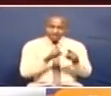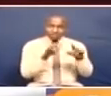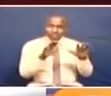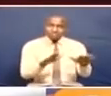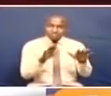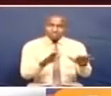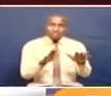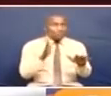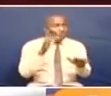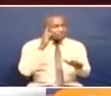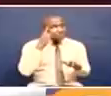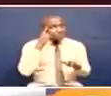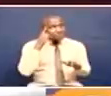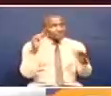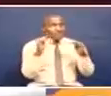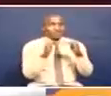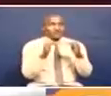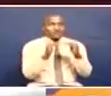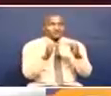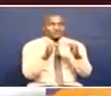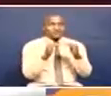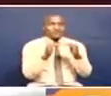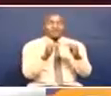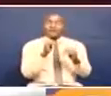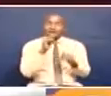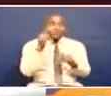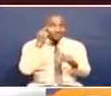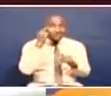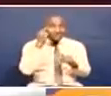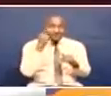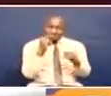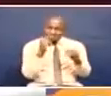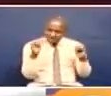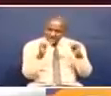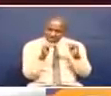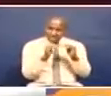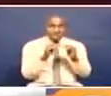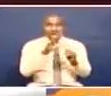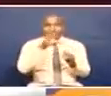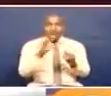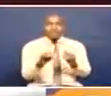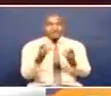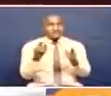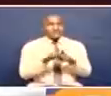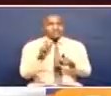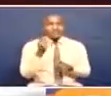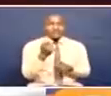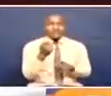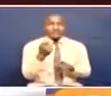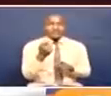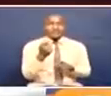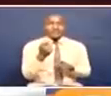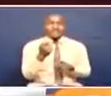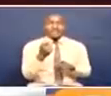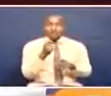need to reimagine our democracy. I don't think that a form of democracy in Africa and in Kenya, where number one, the winner takes